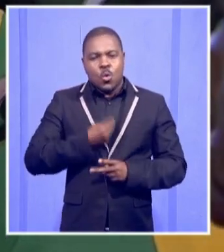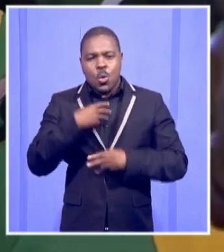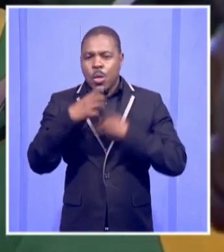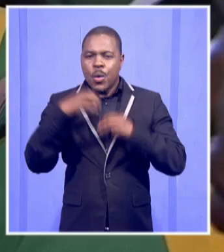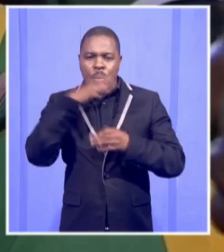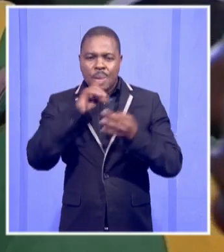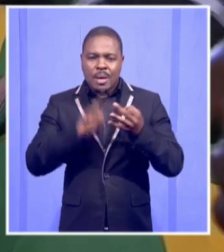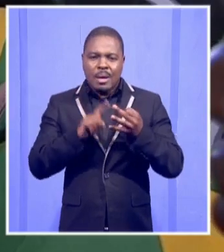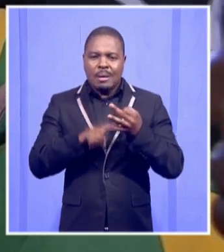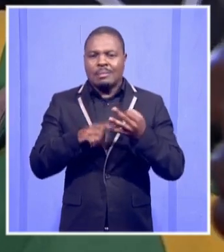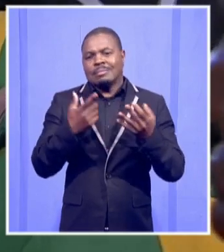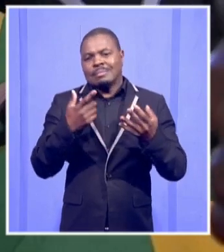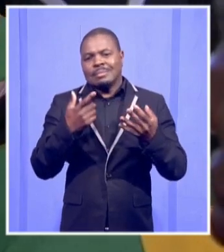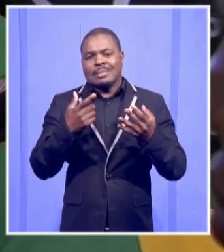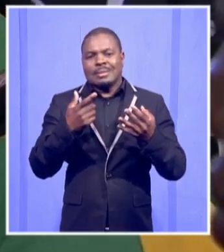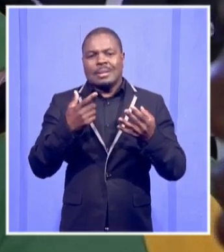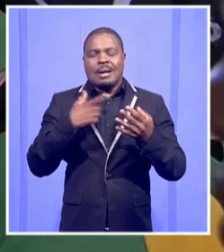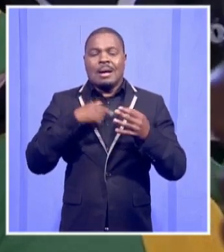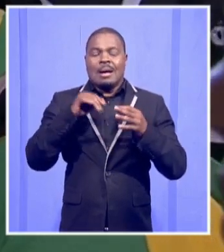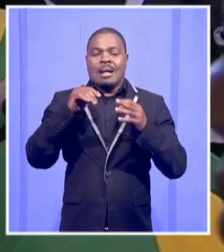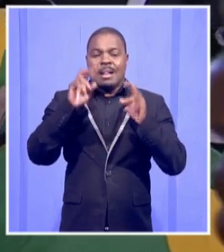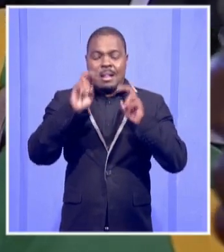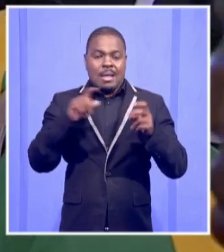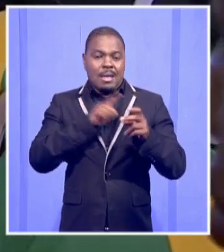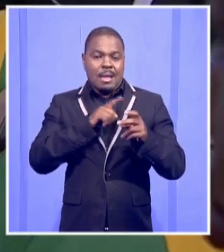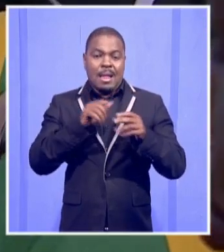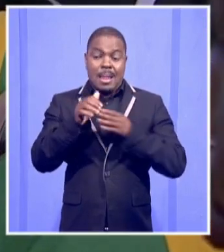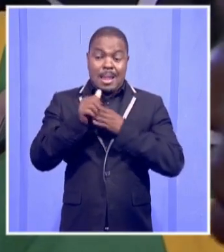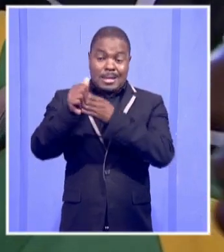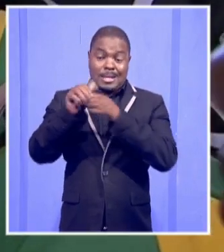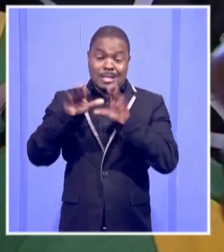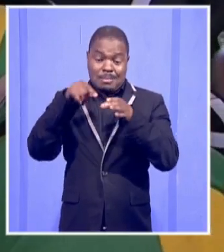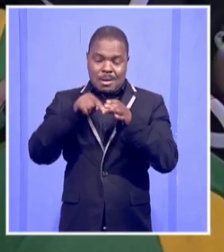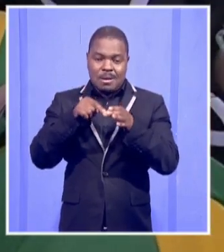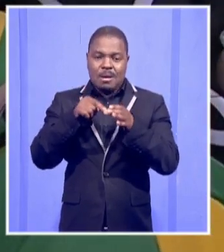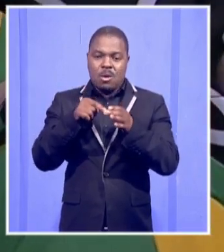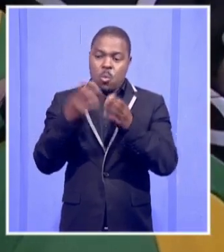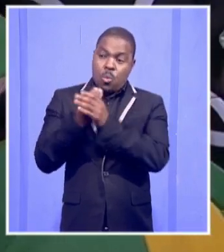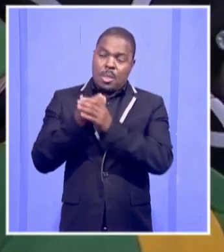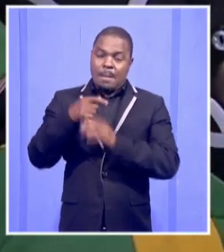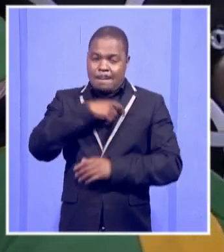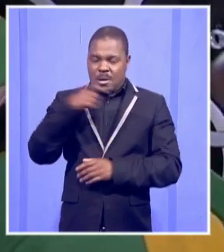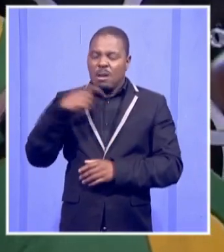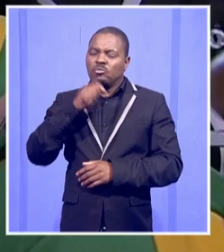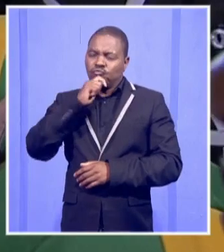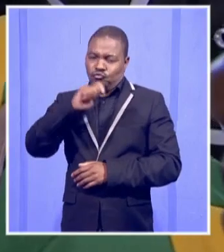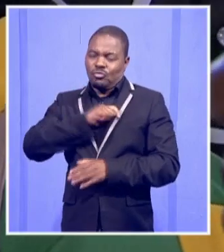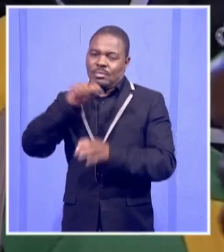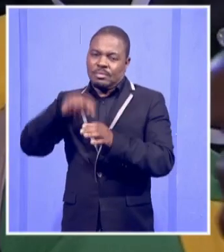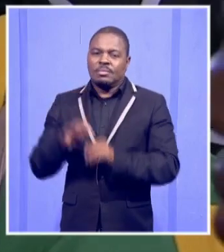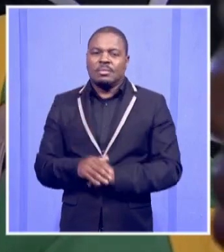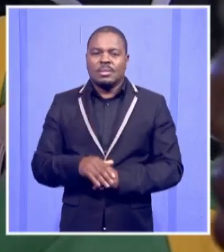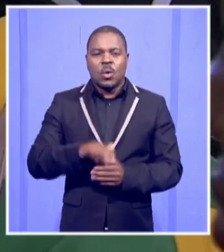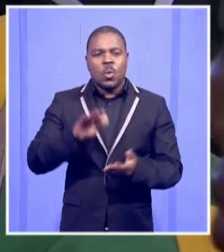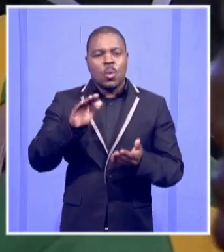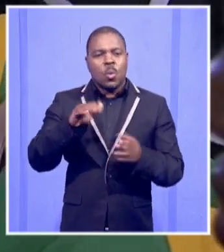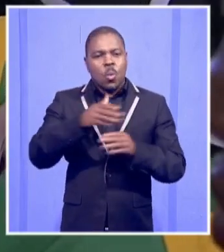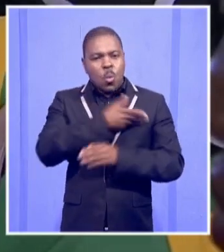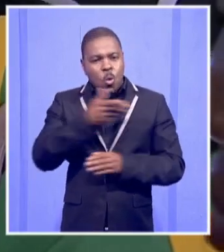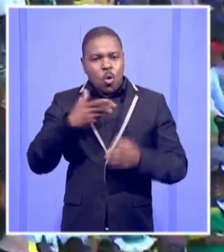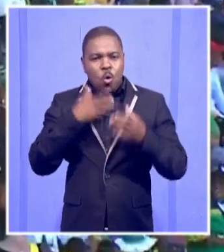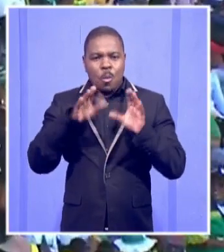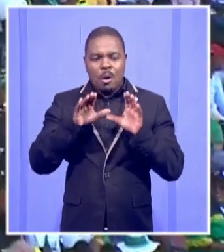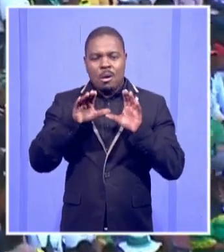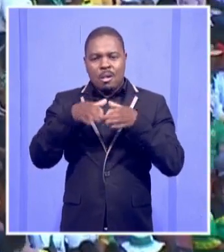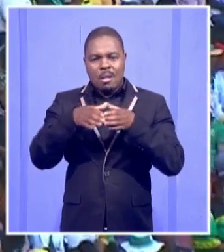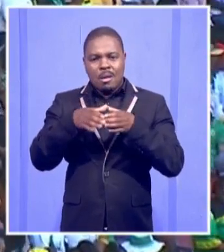la sibuya khona kakhulukhulu ngiyayithemba le leadership le anayo upresident kakhulu ngijabulisa ngokubona i-Womens League le ikhona yadominate